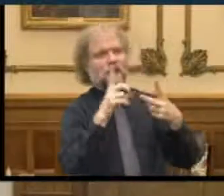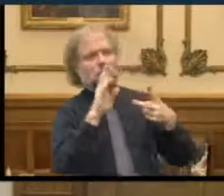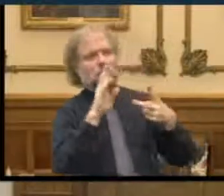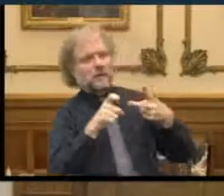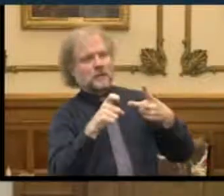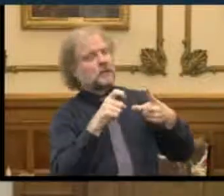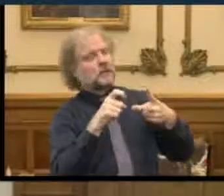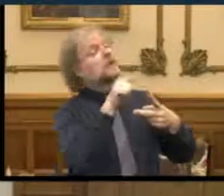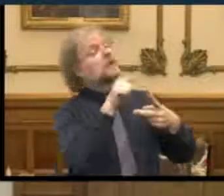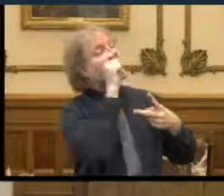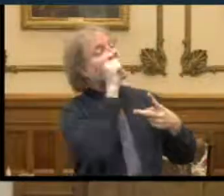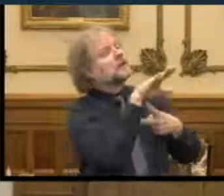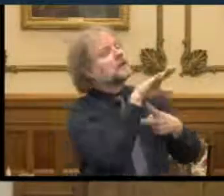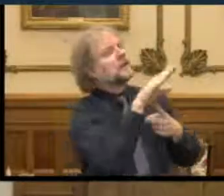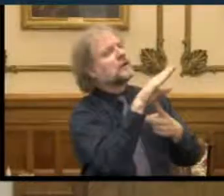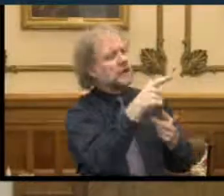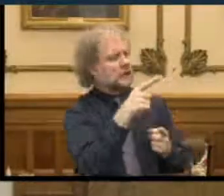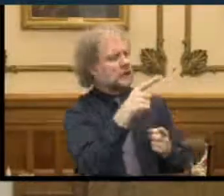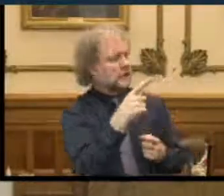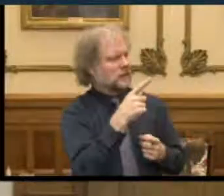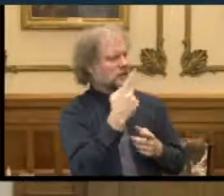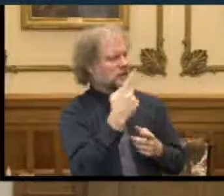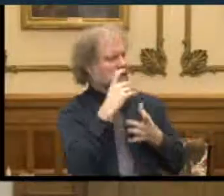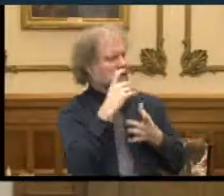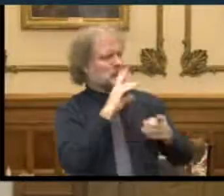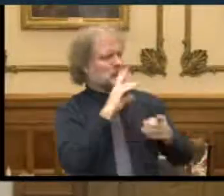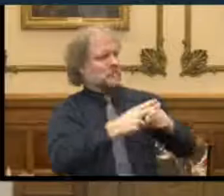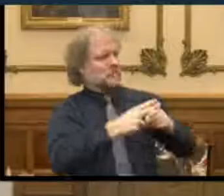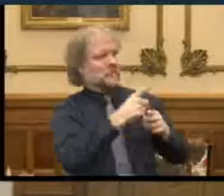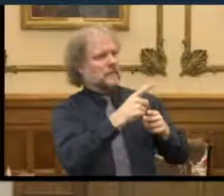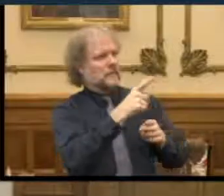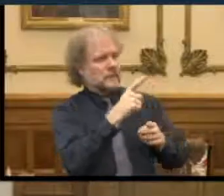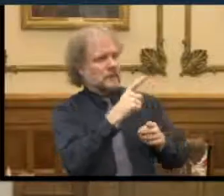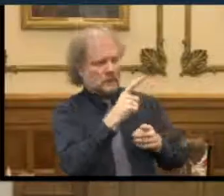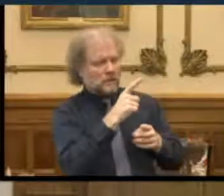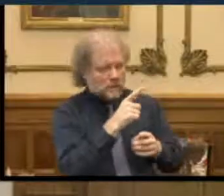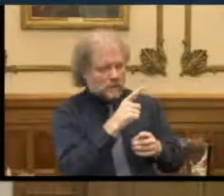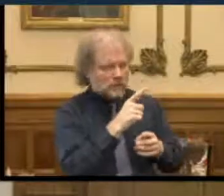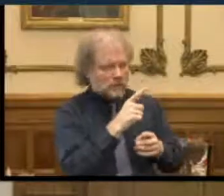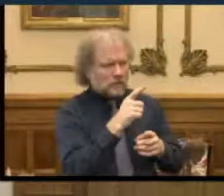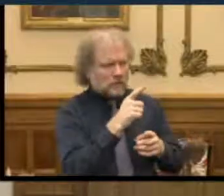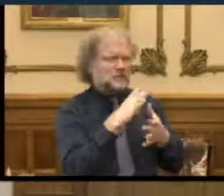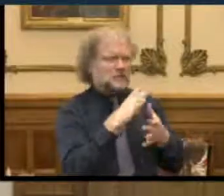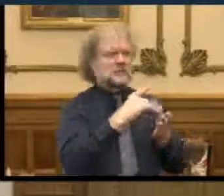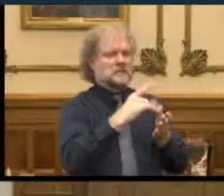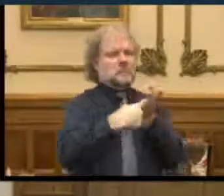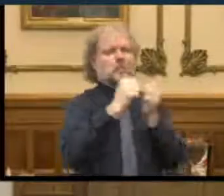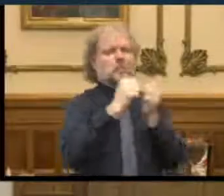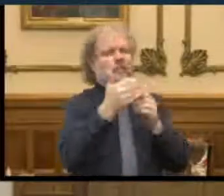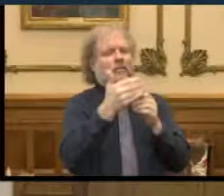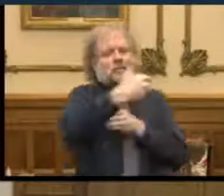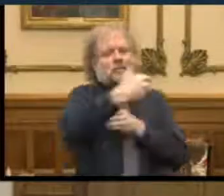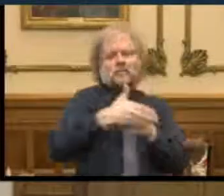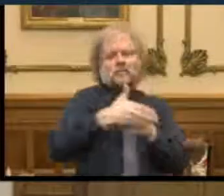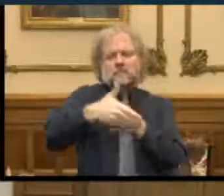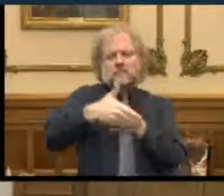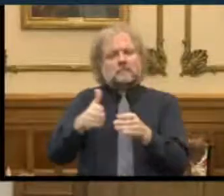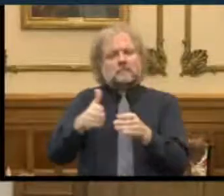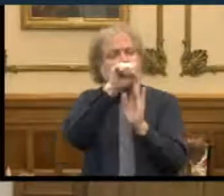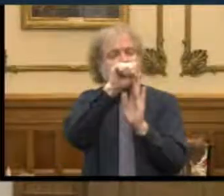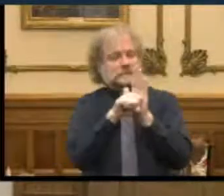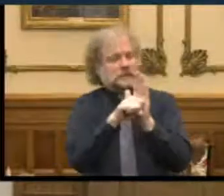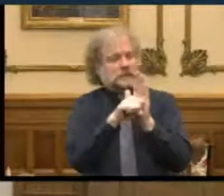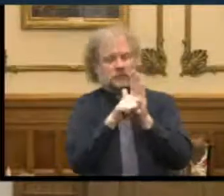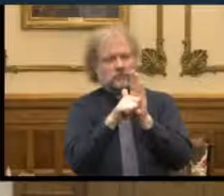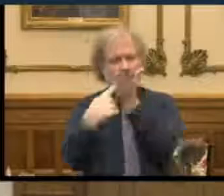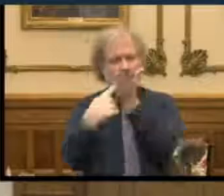one for you, Governor, is last week you had mentioned that you're speaking really frequently with our neighboring states, and I wonder how